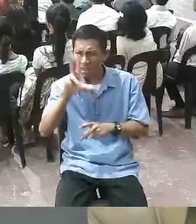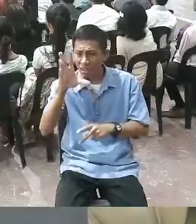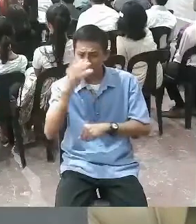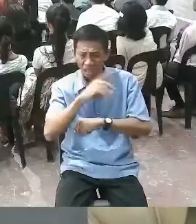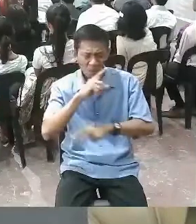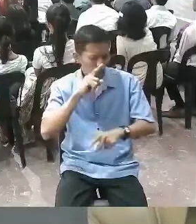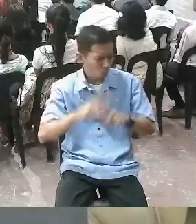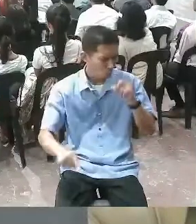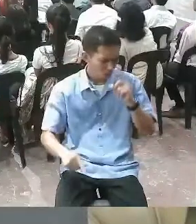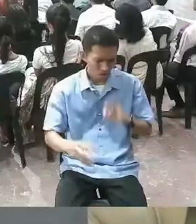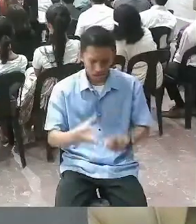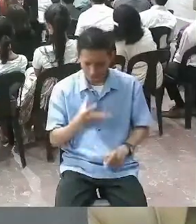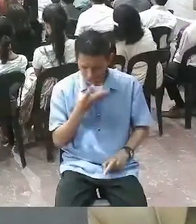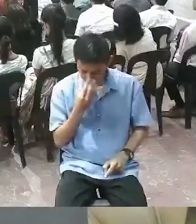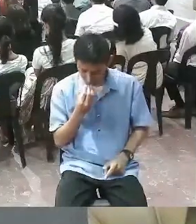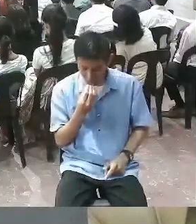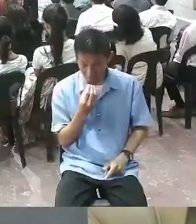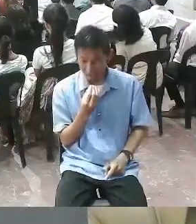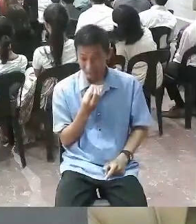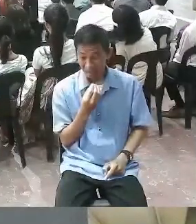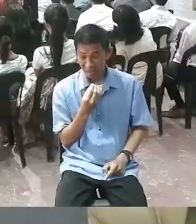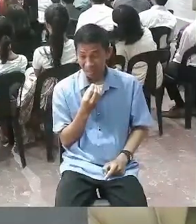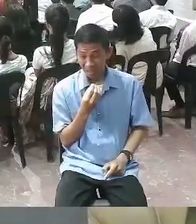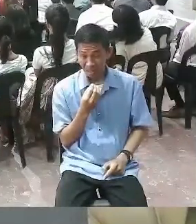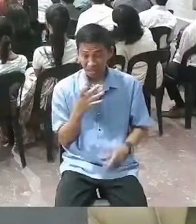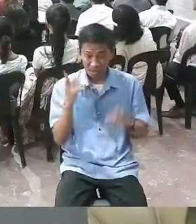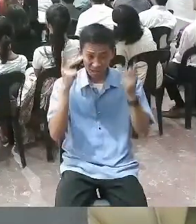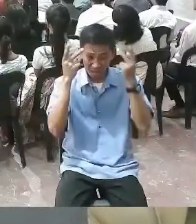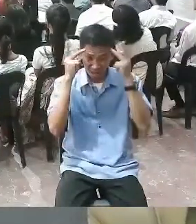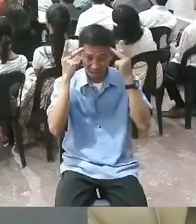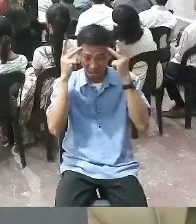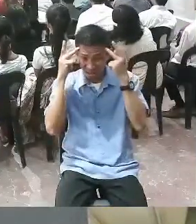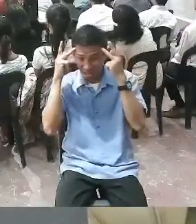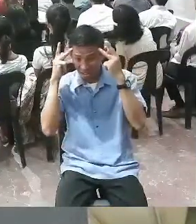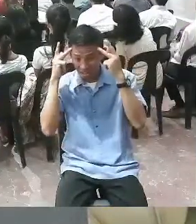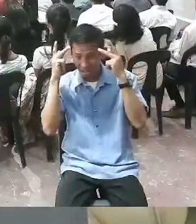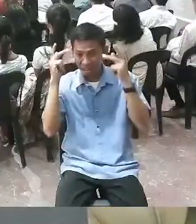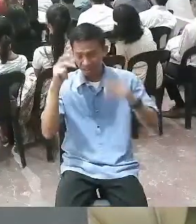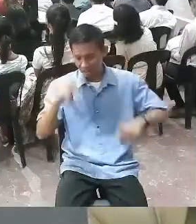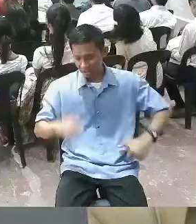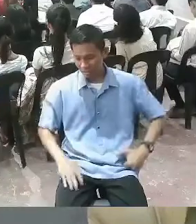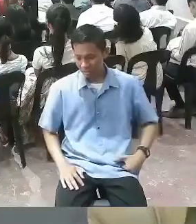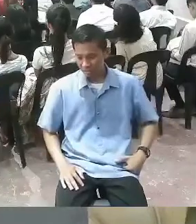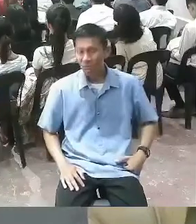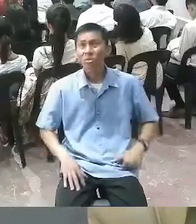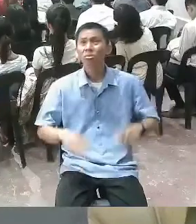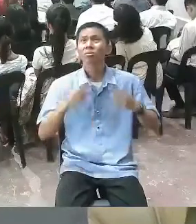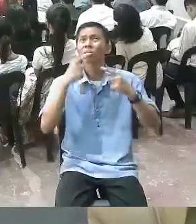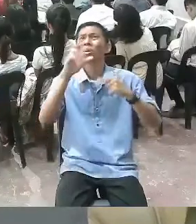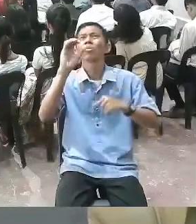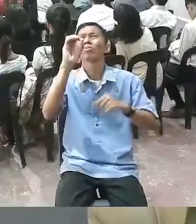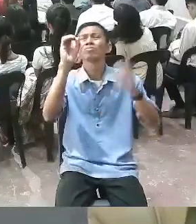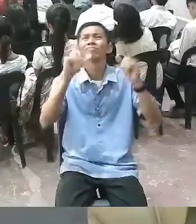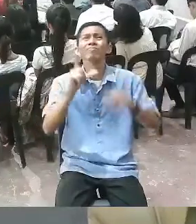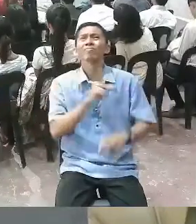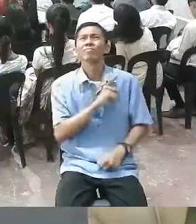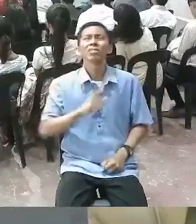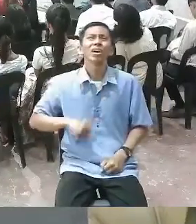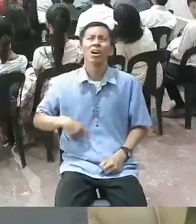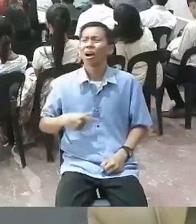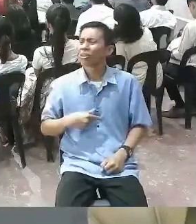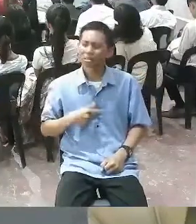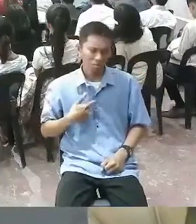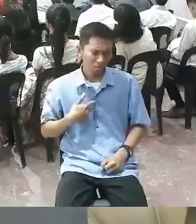that worried me the most was I'll never be able to preach again. Oh, Lord. I can't